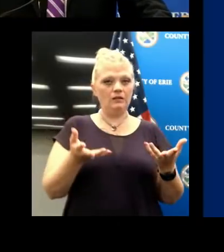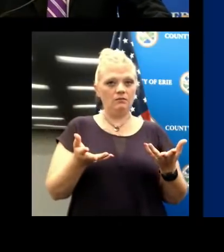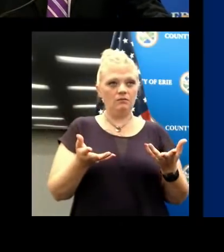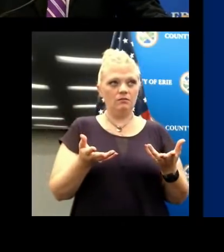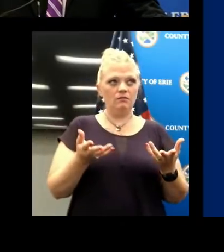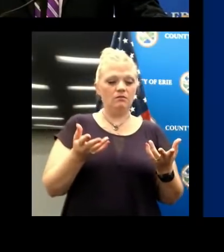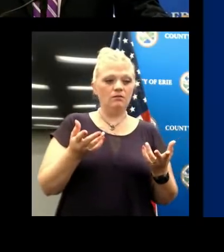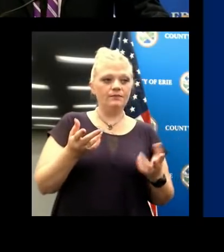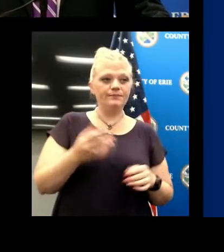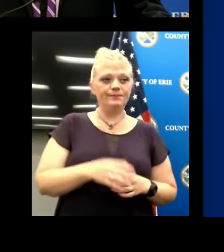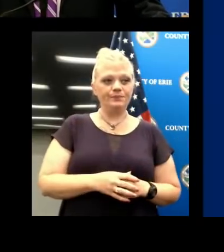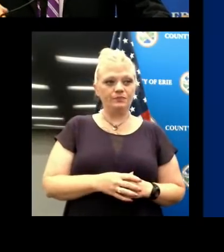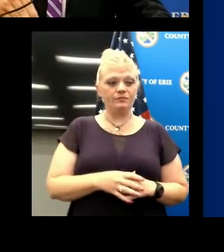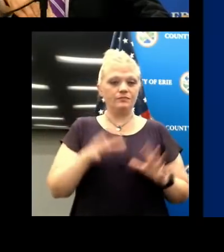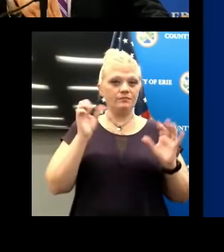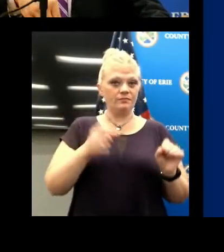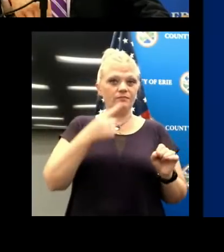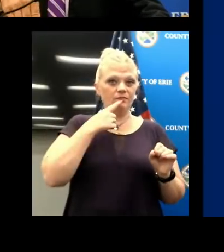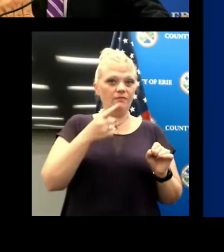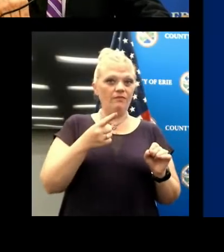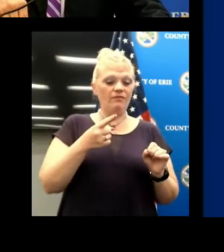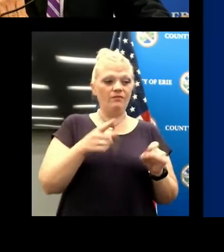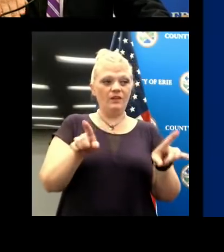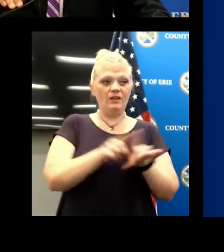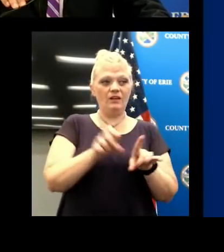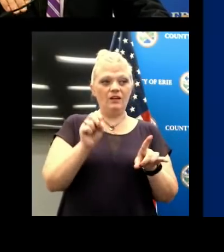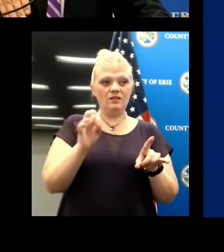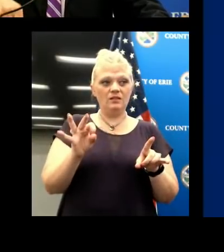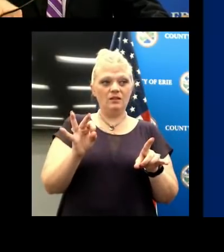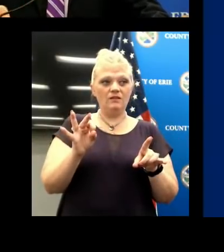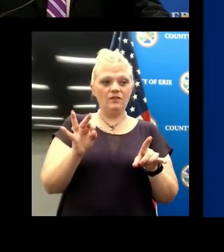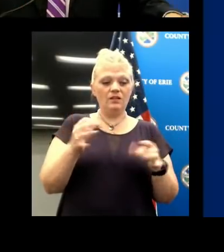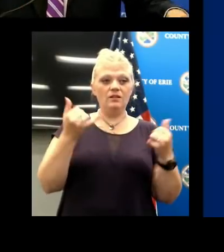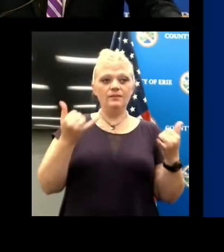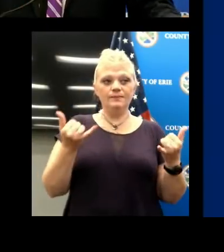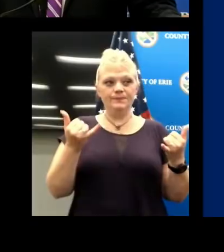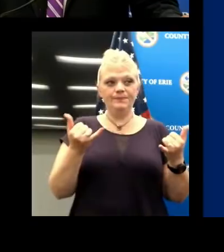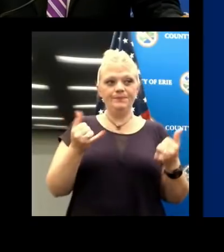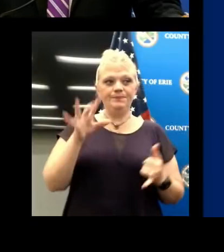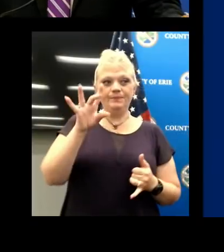I can state as of today,